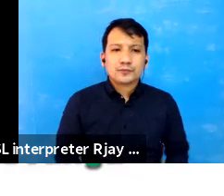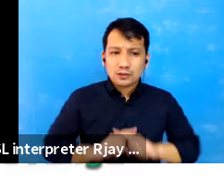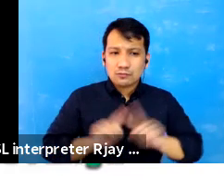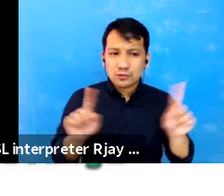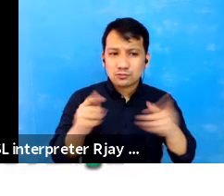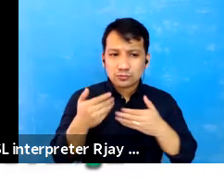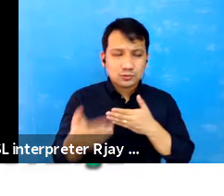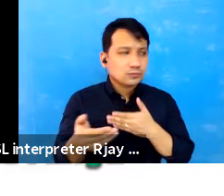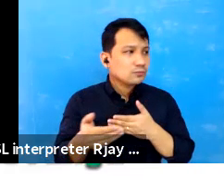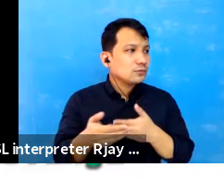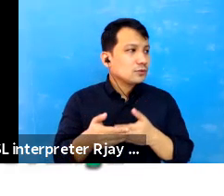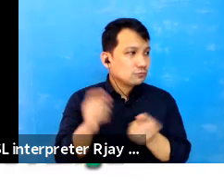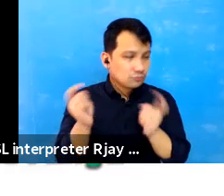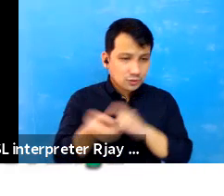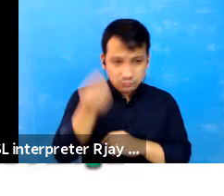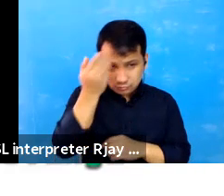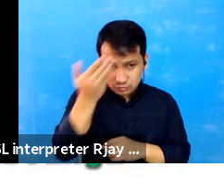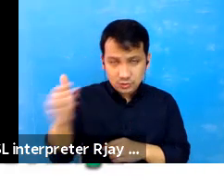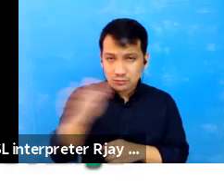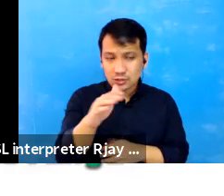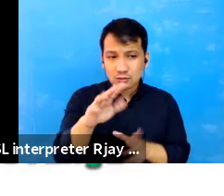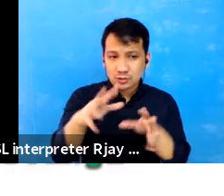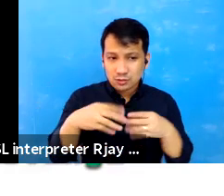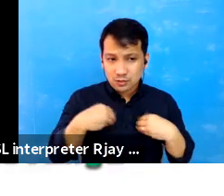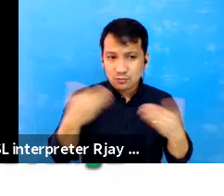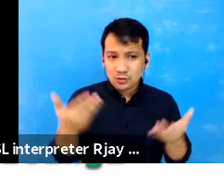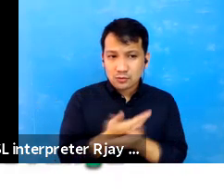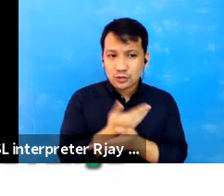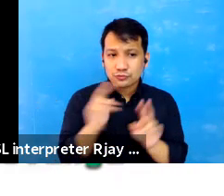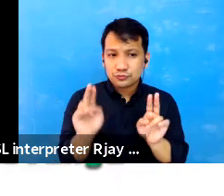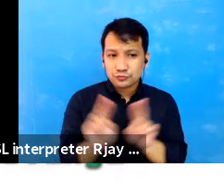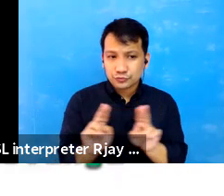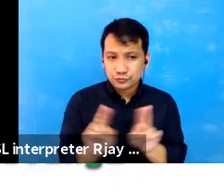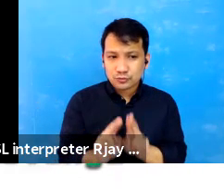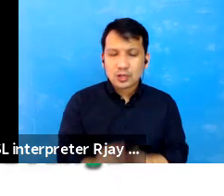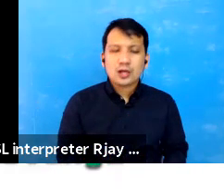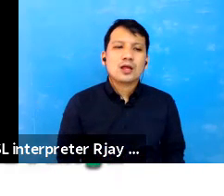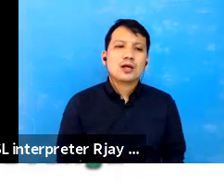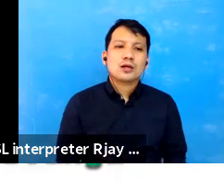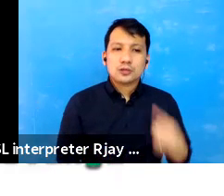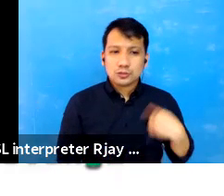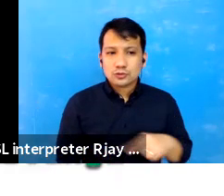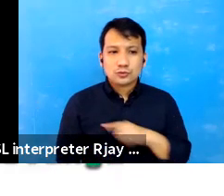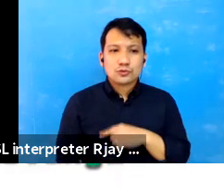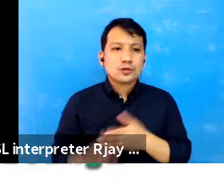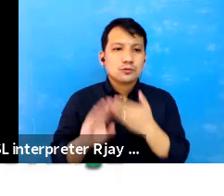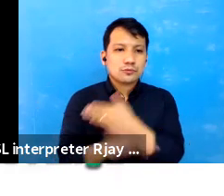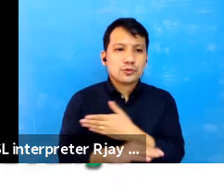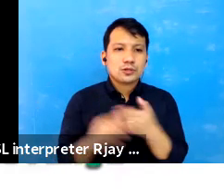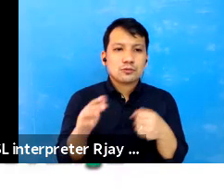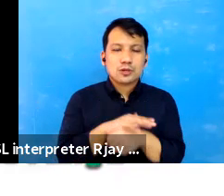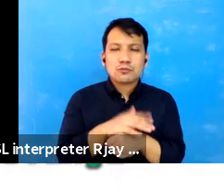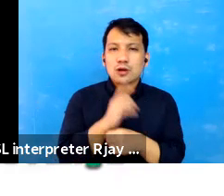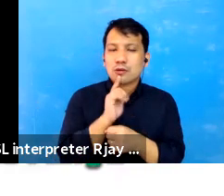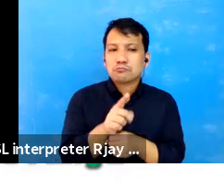we come to adjust and adapt this new normal, we are back to business at full swing.